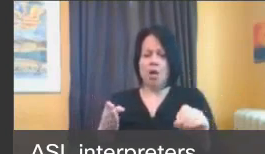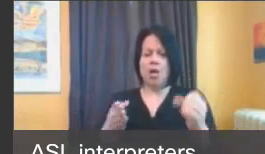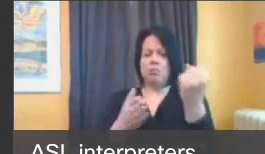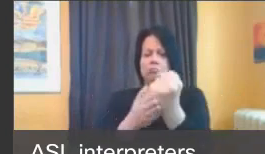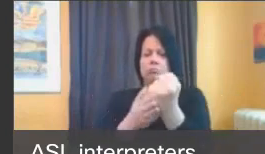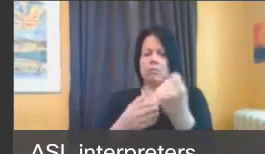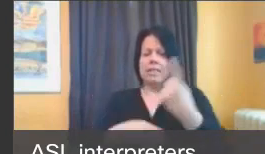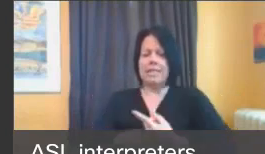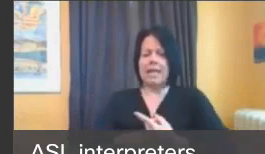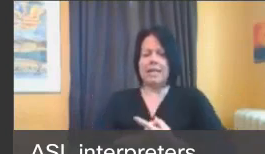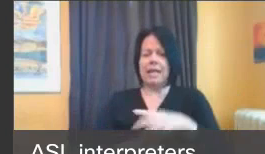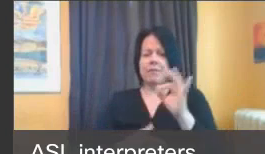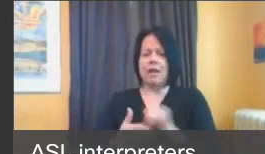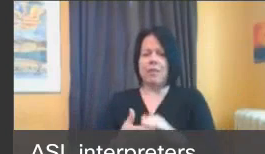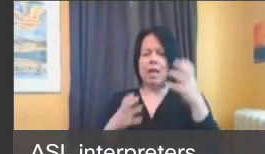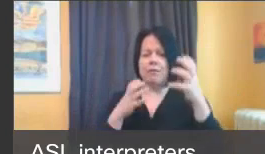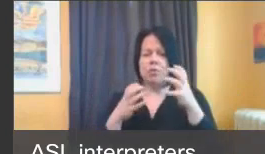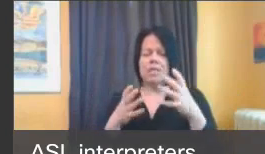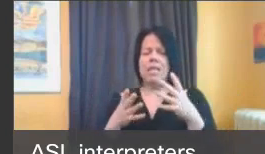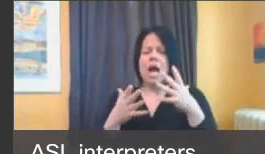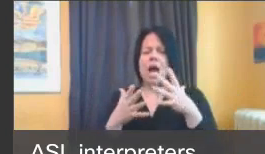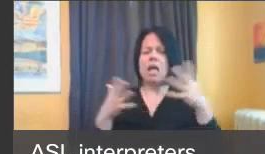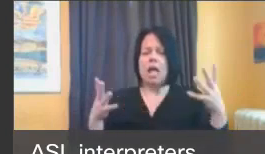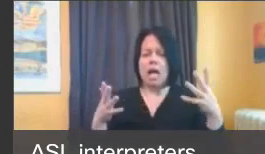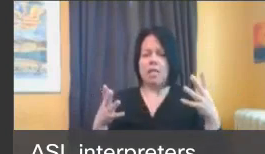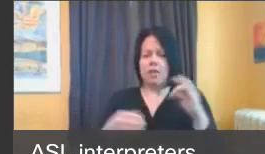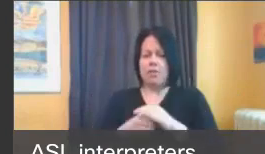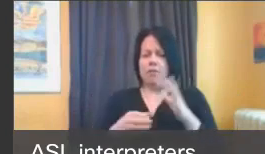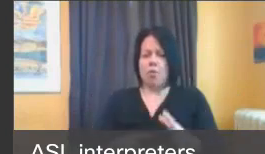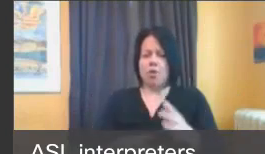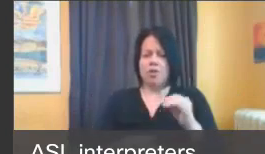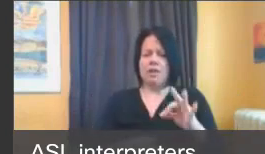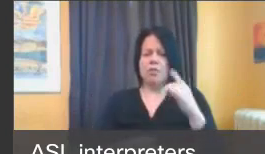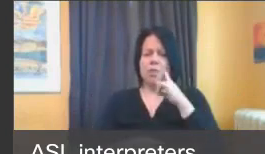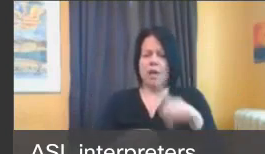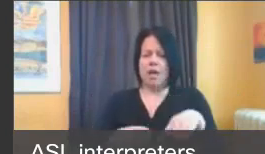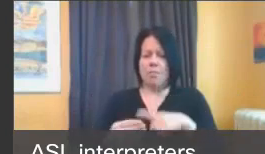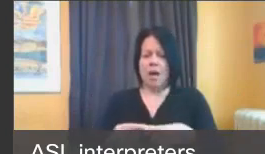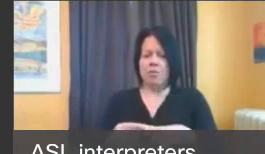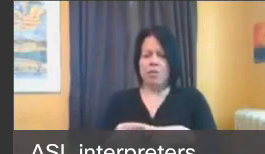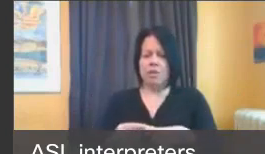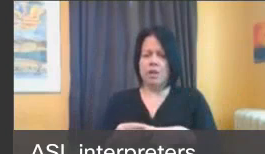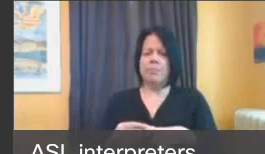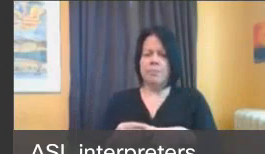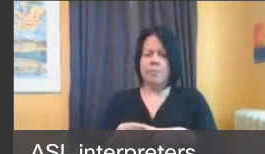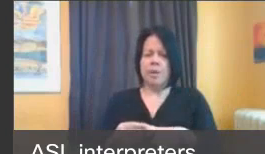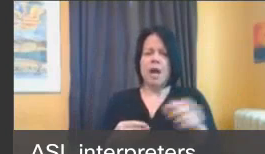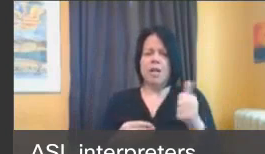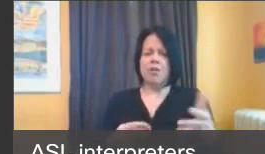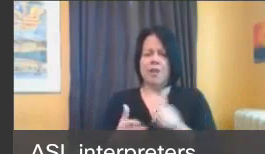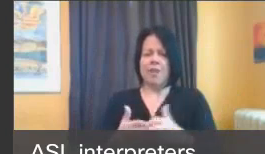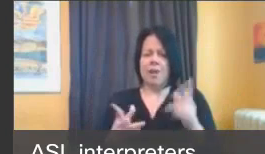something that confuses a lot of voters. And if you think about, you know, the other another thing that people do every single year